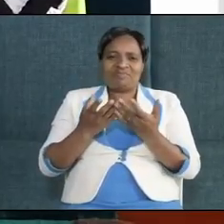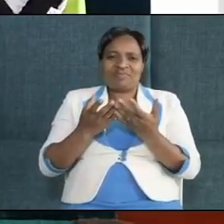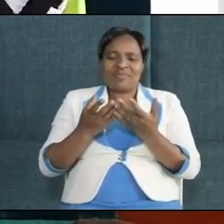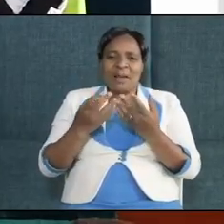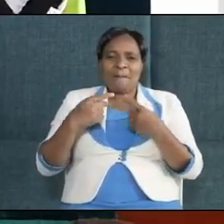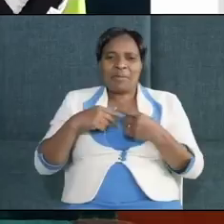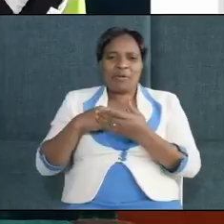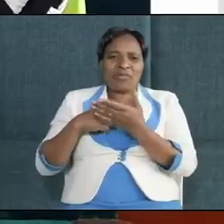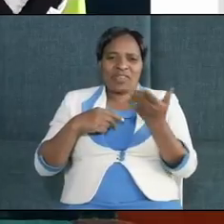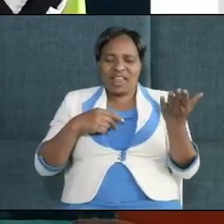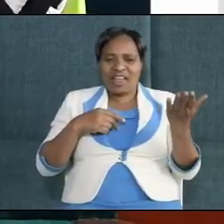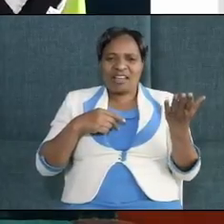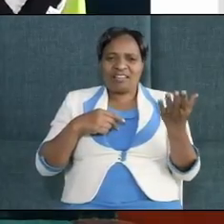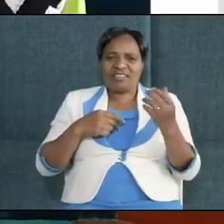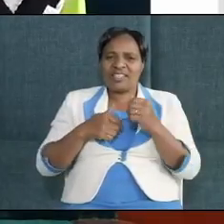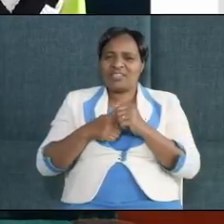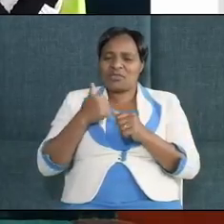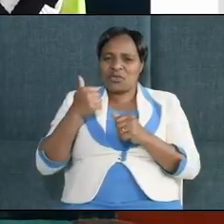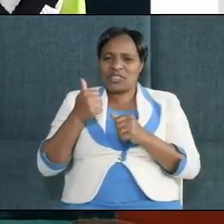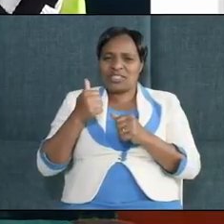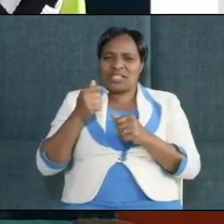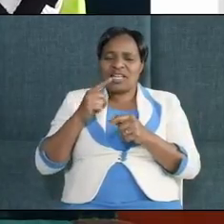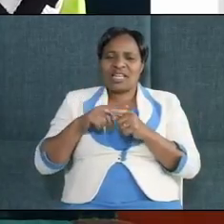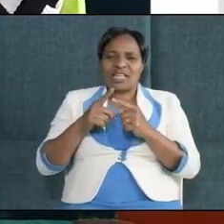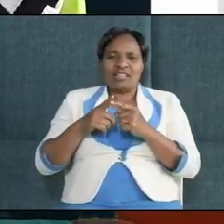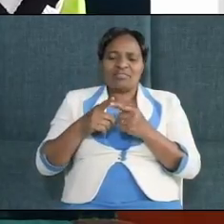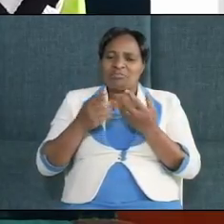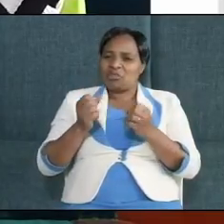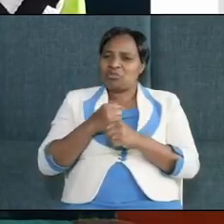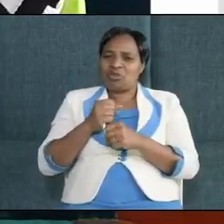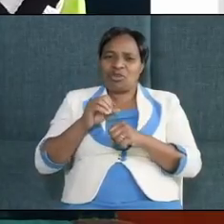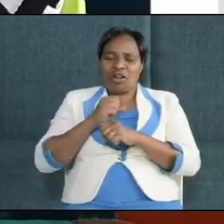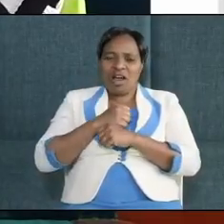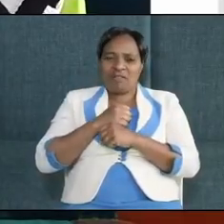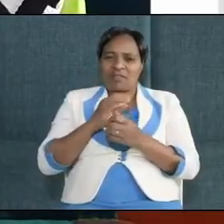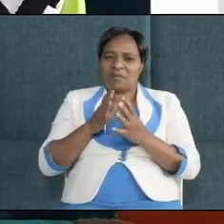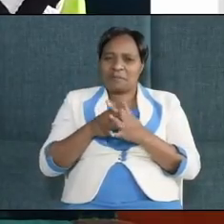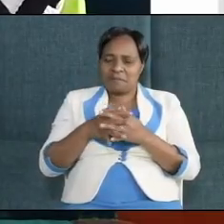They grabbed Paul and they took him to the governor of southern Greece.